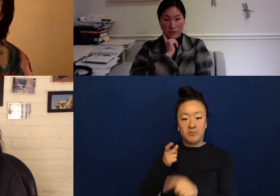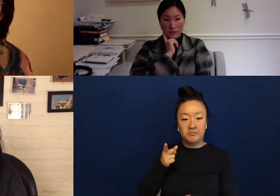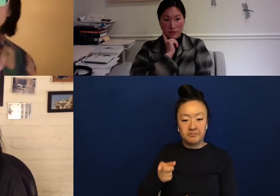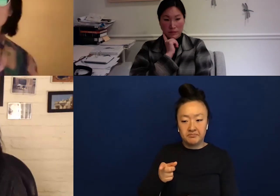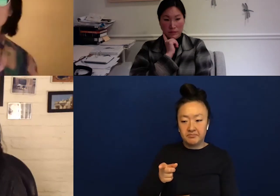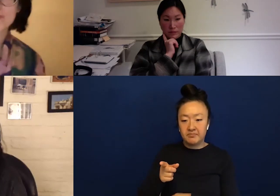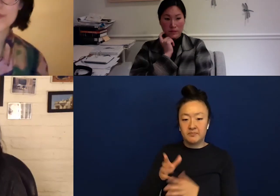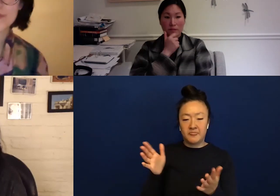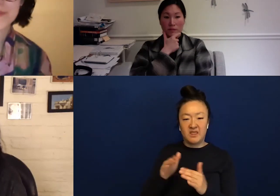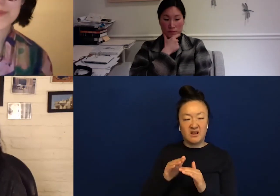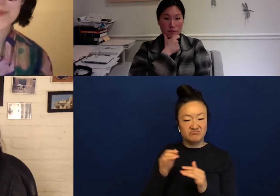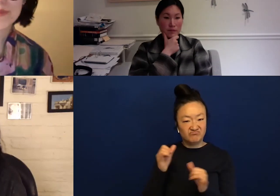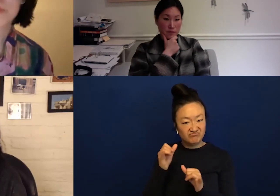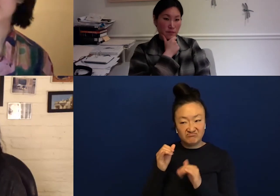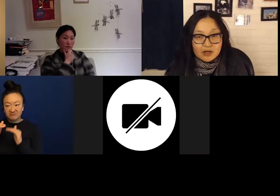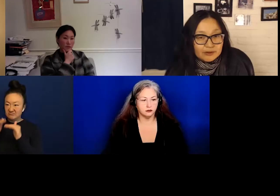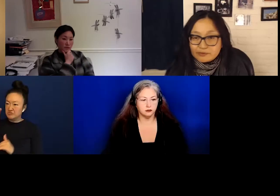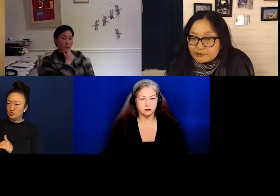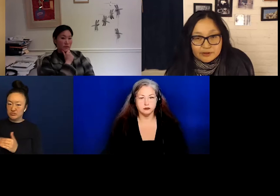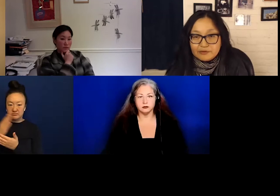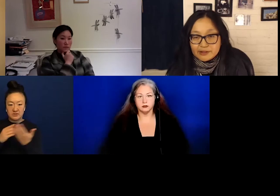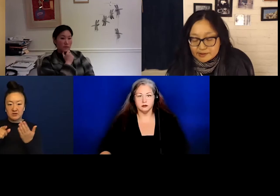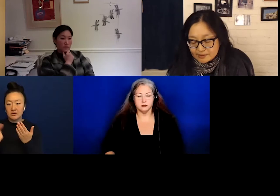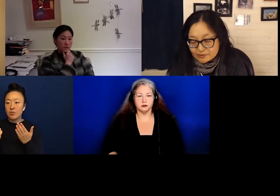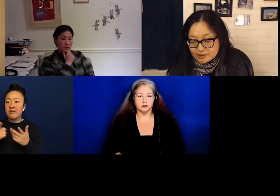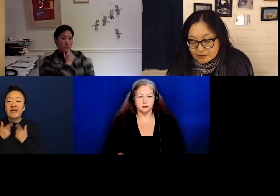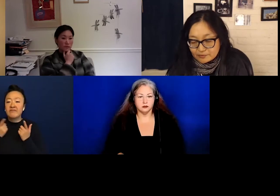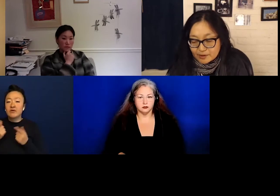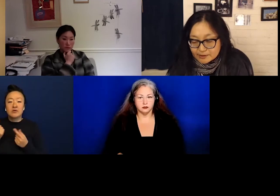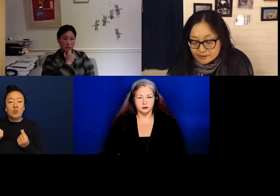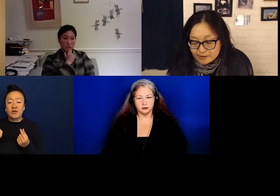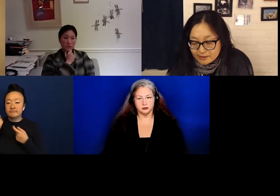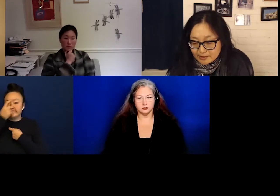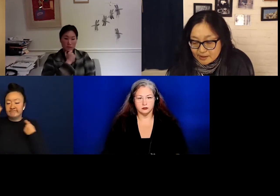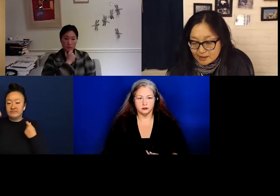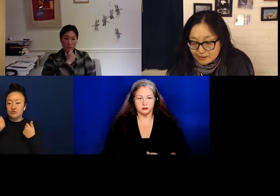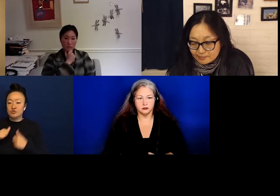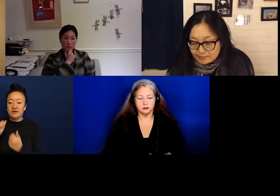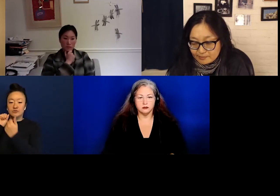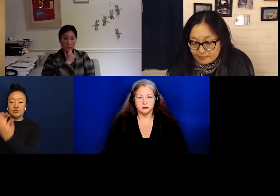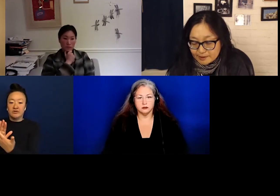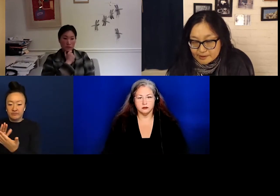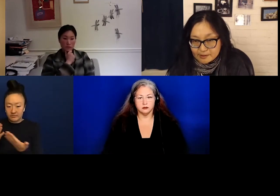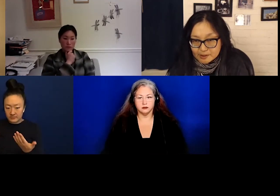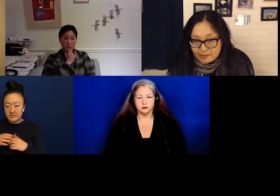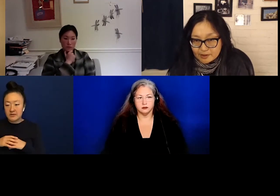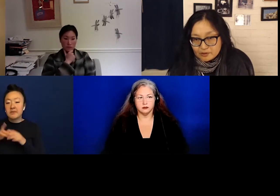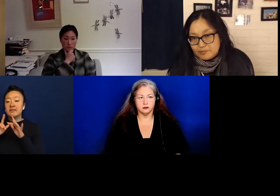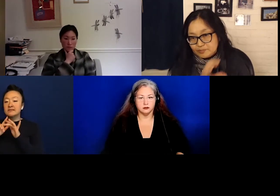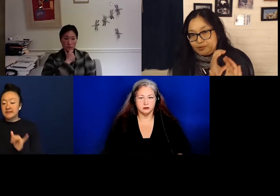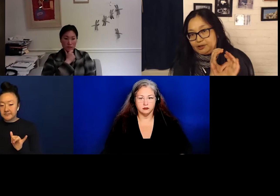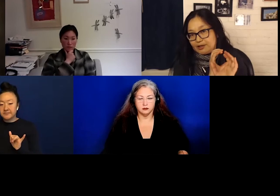the extremity of life, or whatever it is that the trauma, whatever it is that you're trying to confront. But at the same time